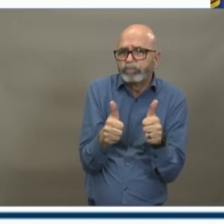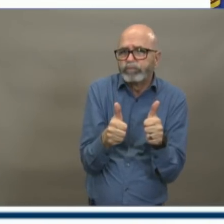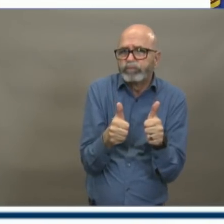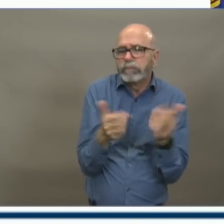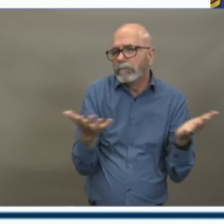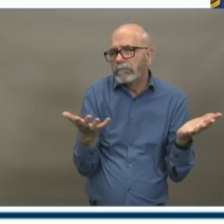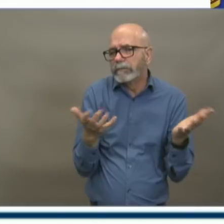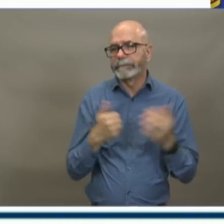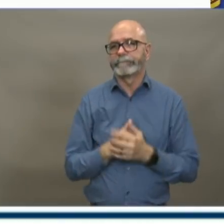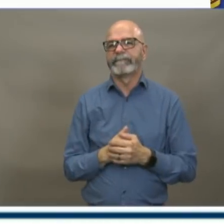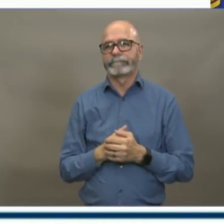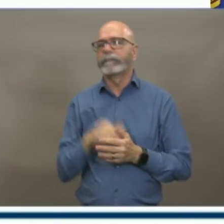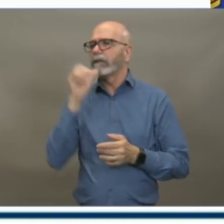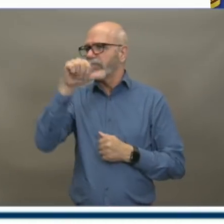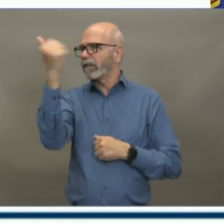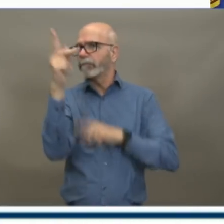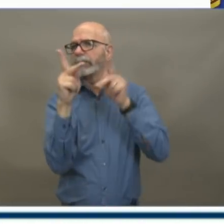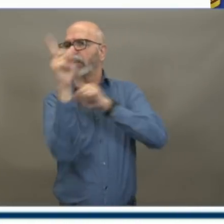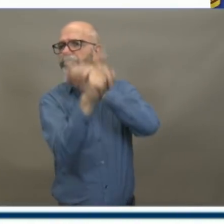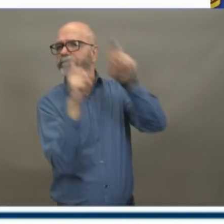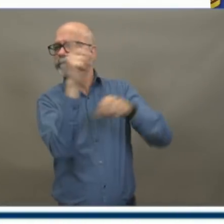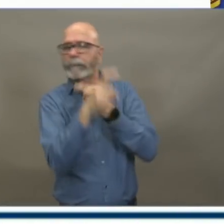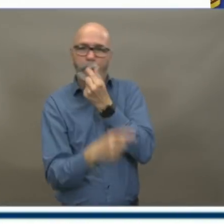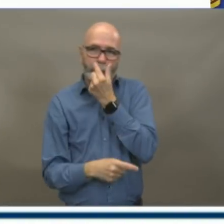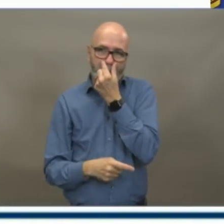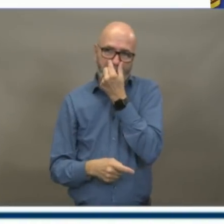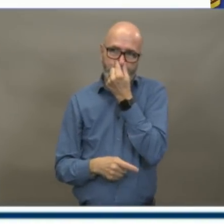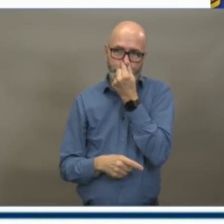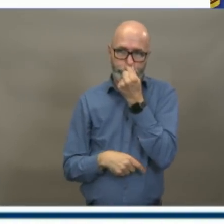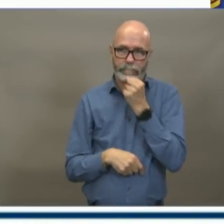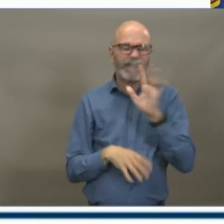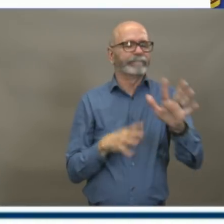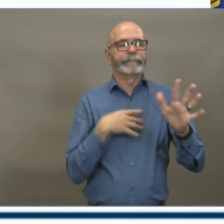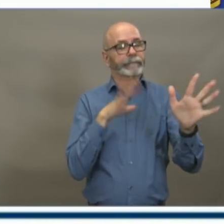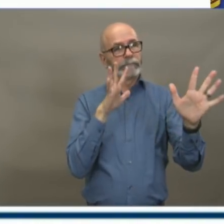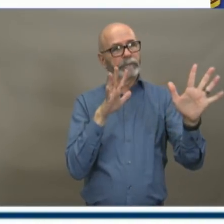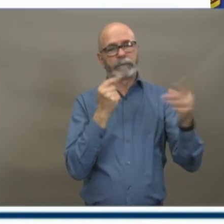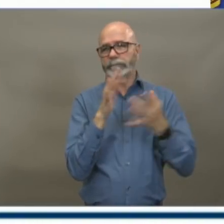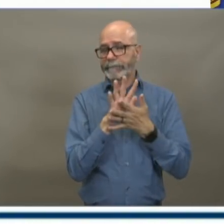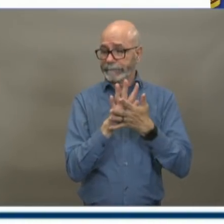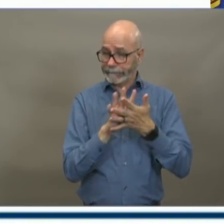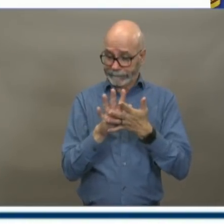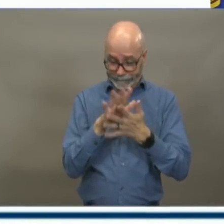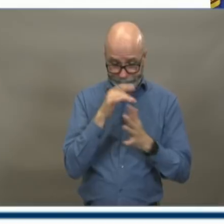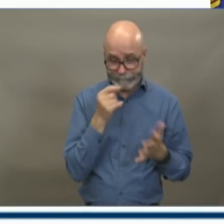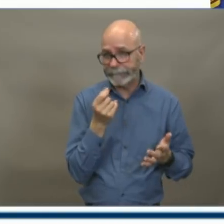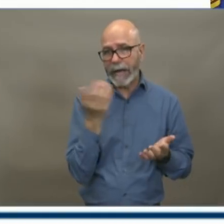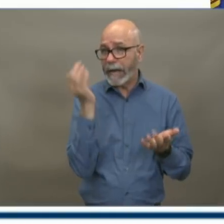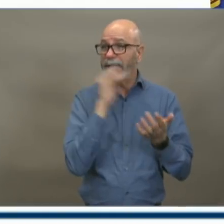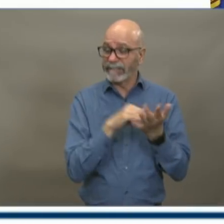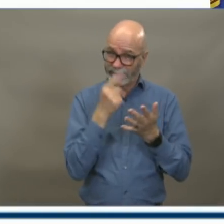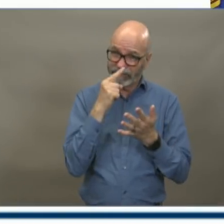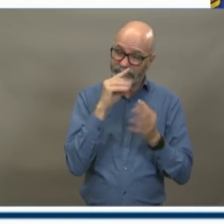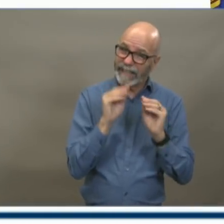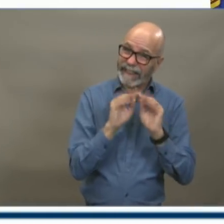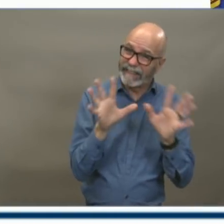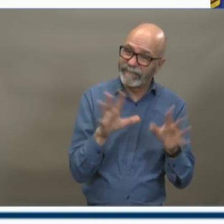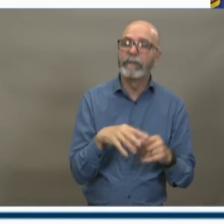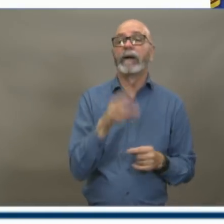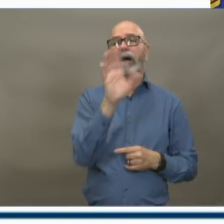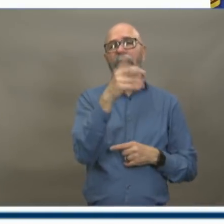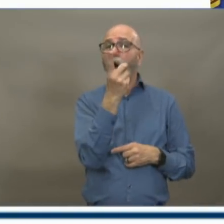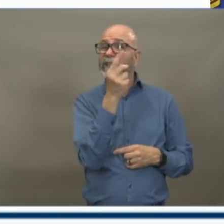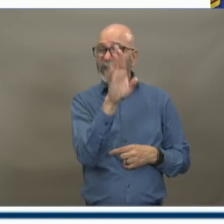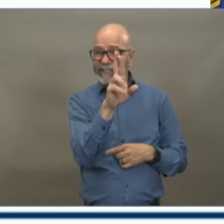follow-up. I just need some clarification, but I think we're at that position, Dr. Strang, is my understanding,